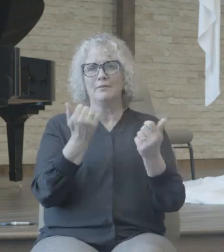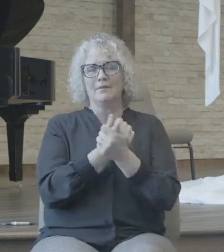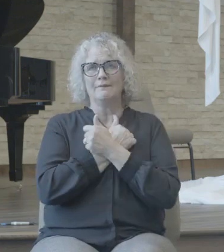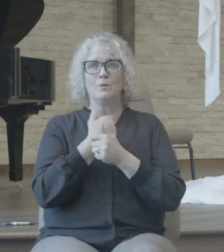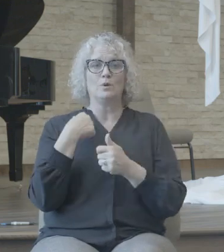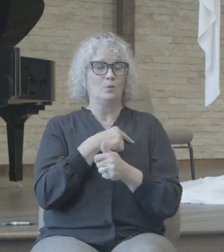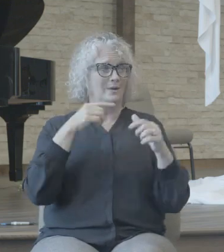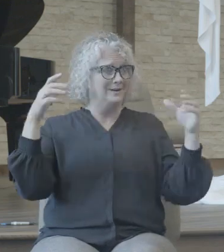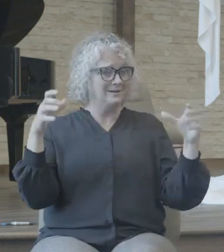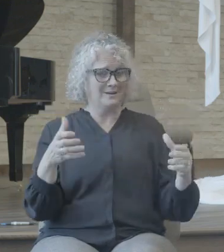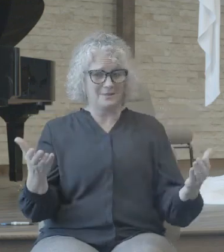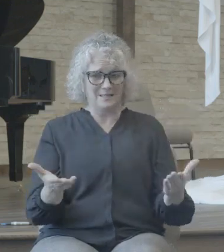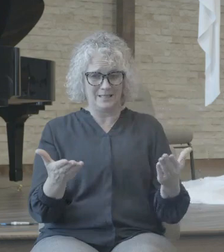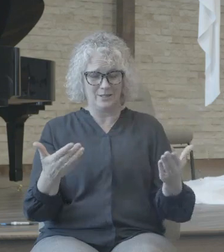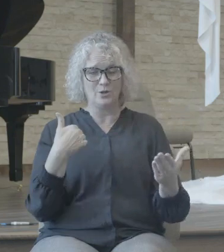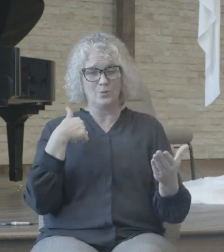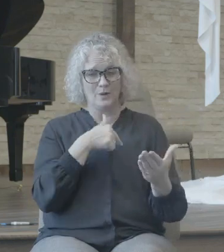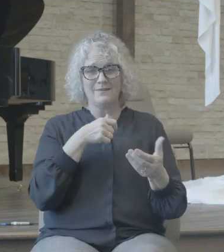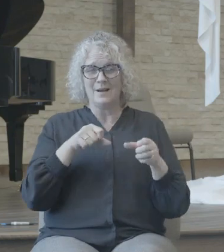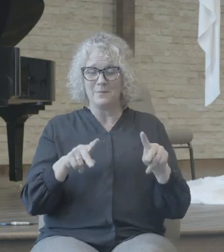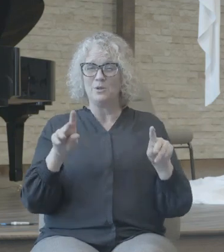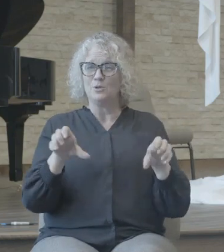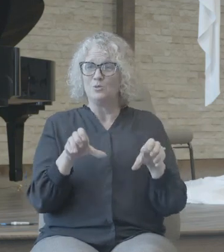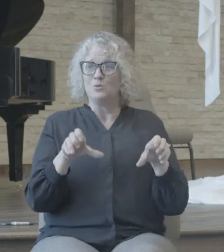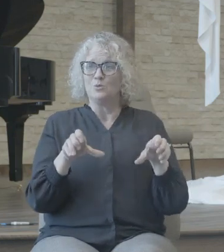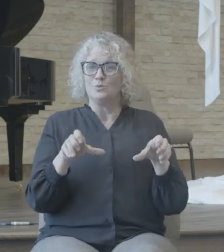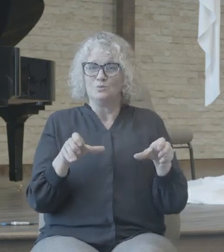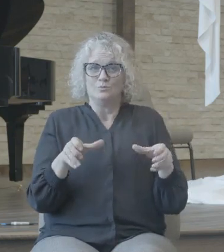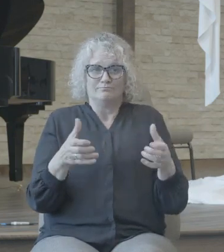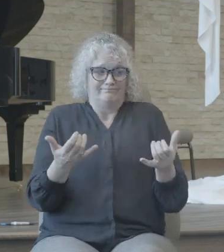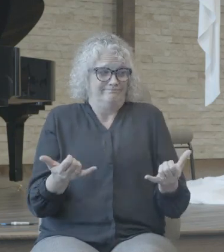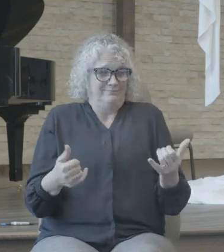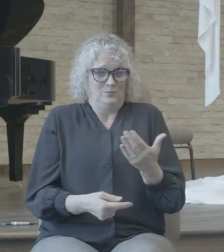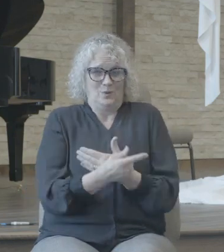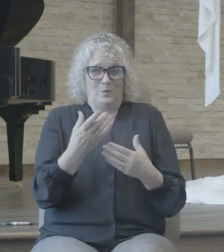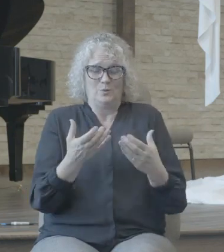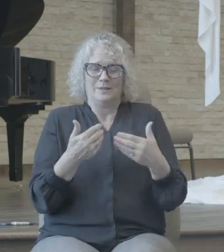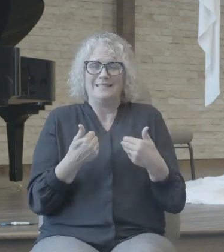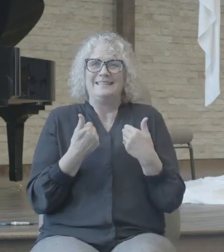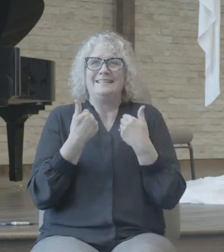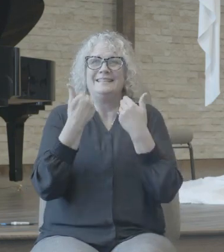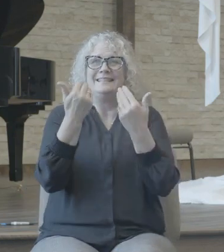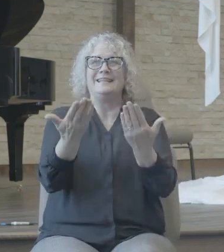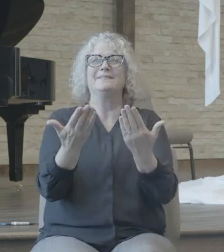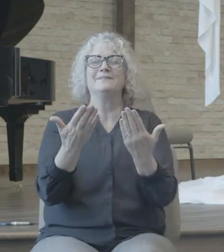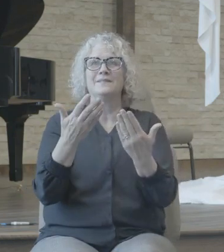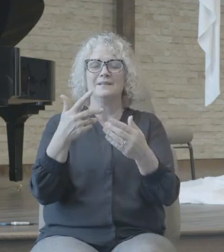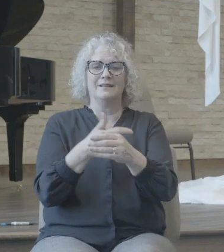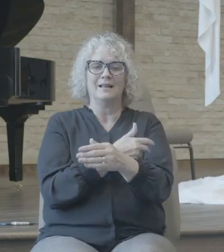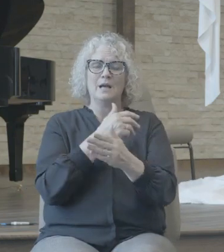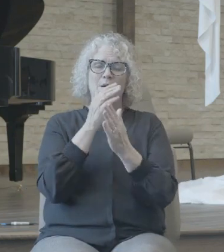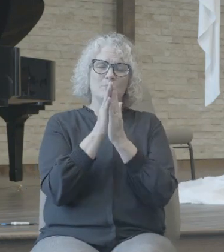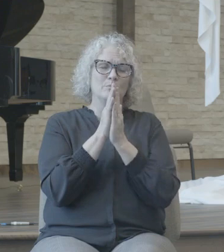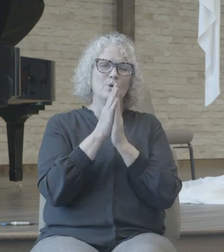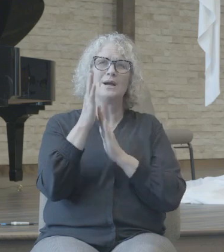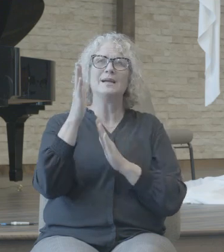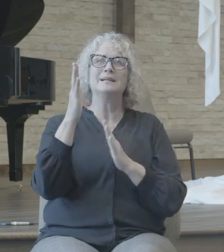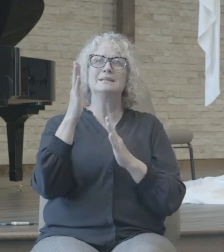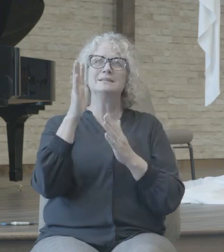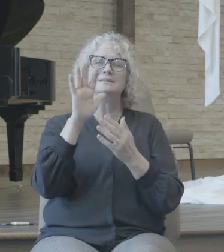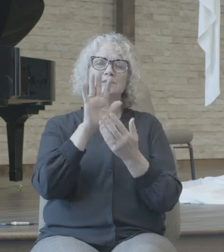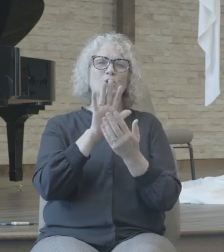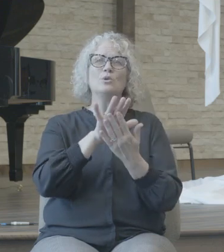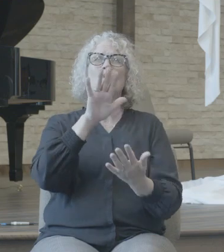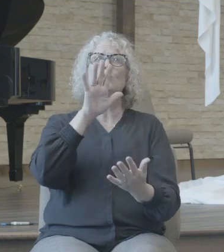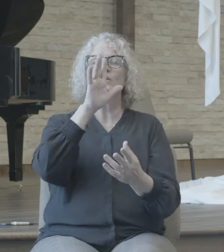have the chance to do what we've been doing today, which is to give the Lamb the praise and glory and honor